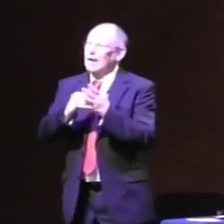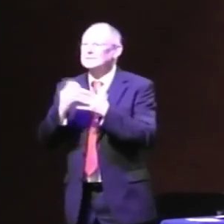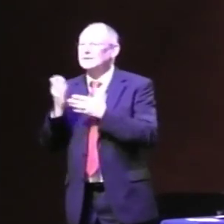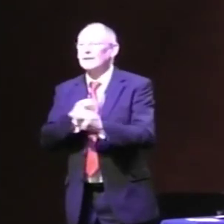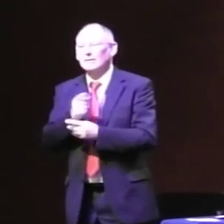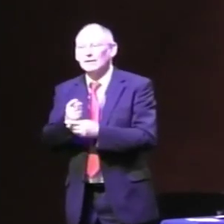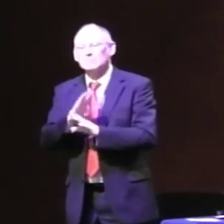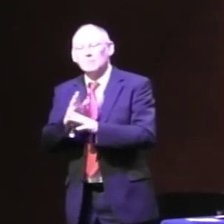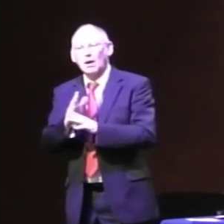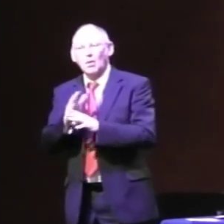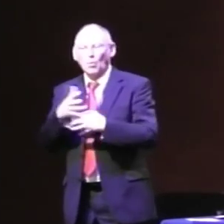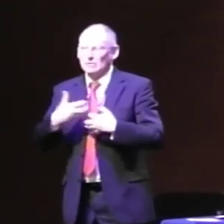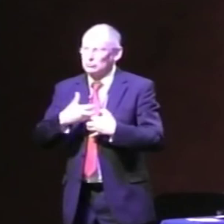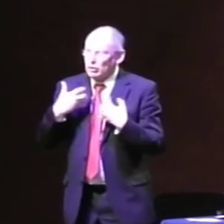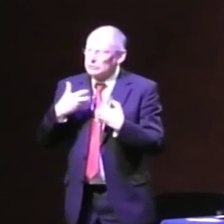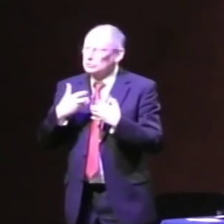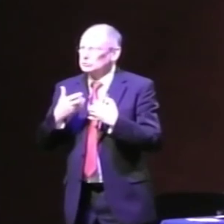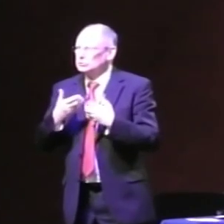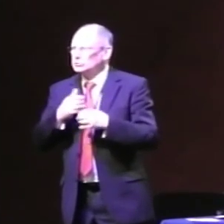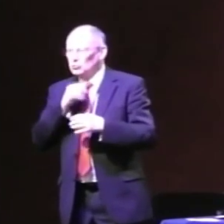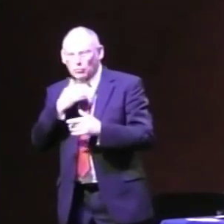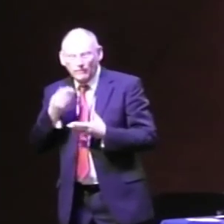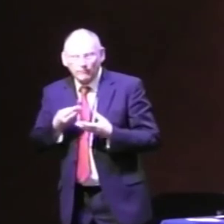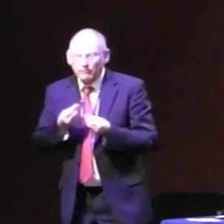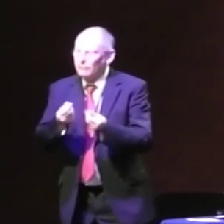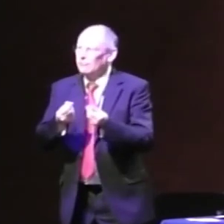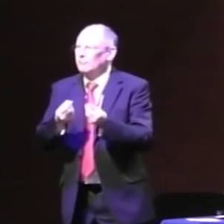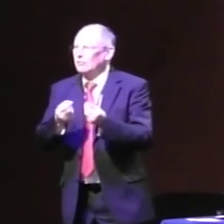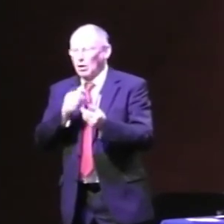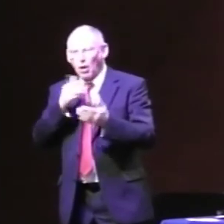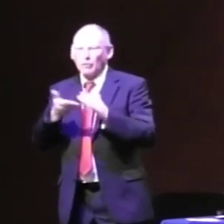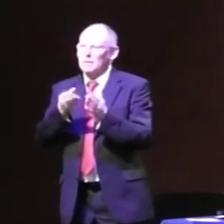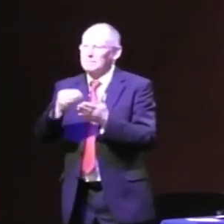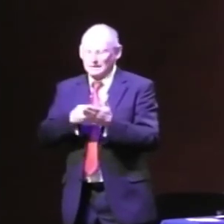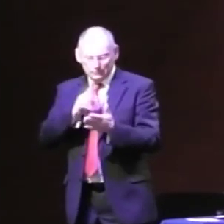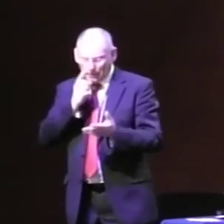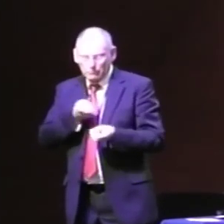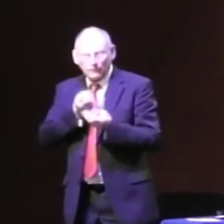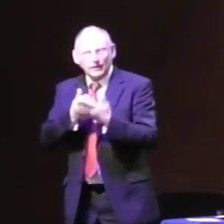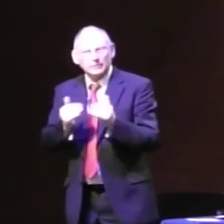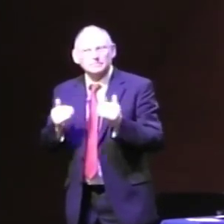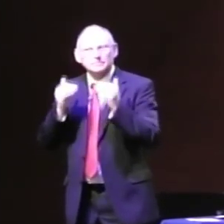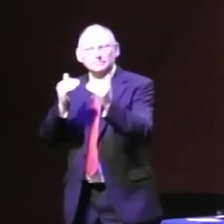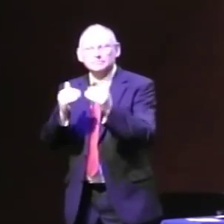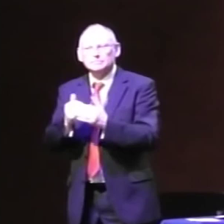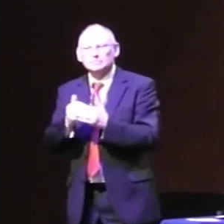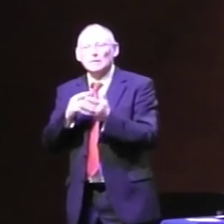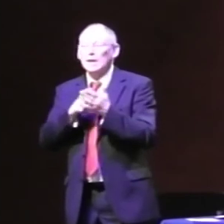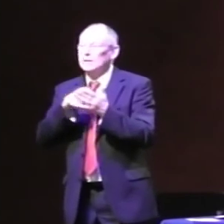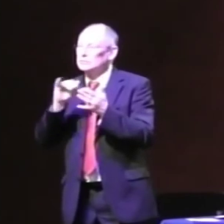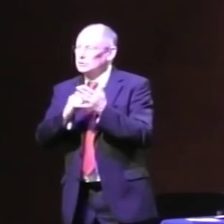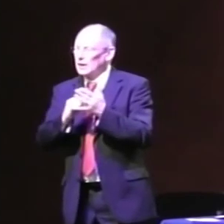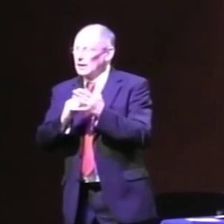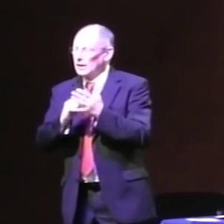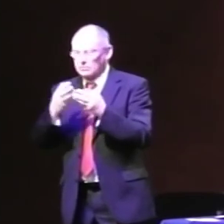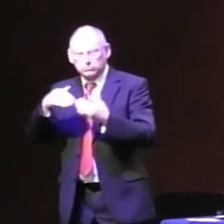we are overstretched, under-resourced, underpaid, that is not a service that we can provide. The NHS is made up of